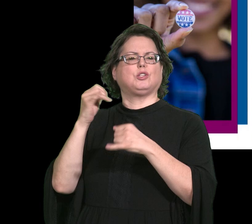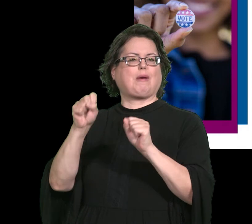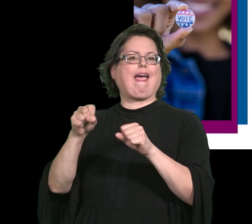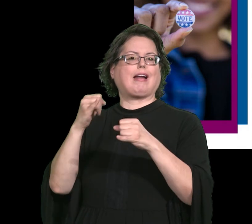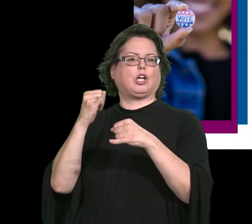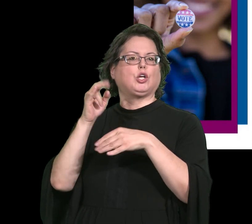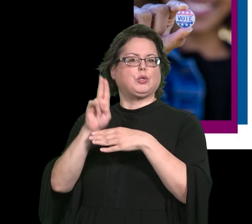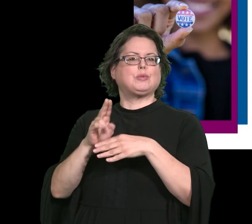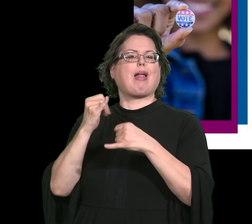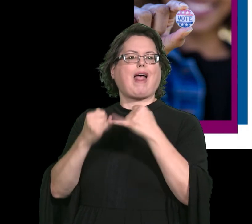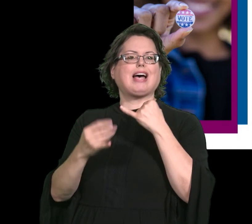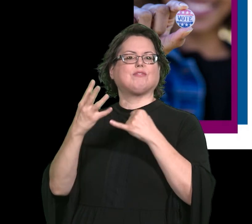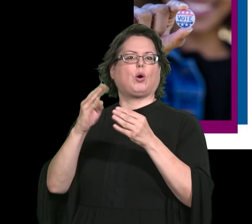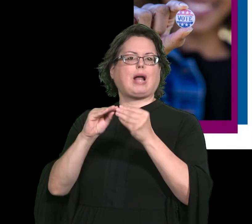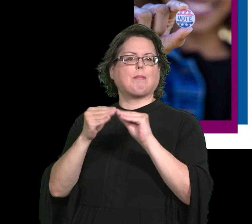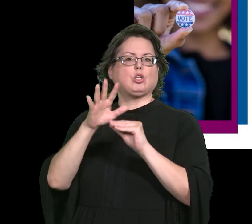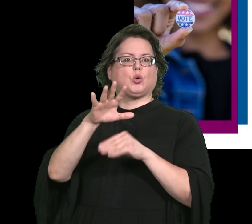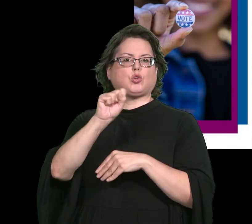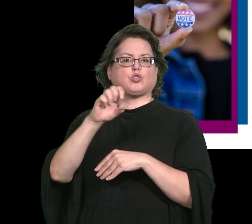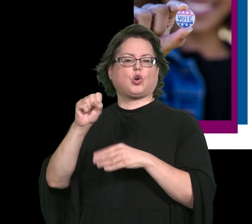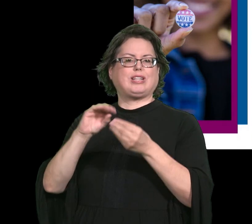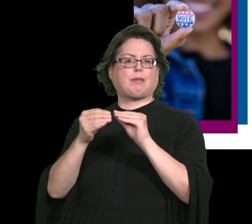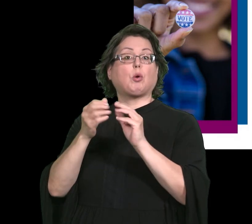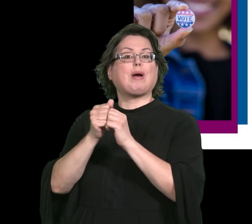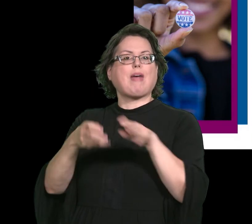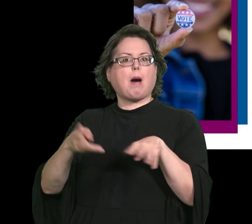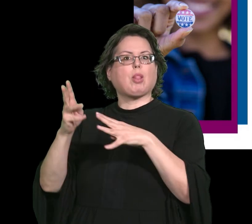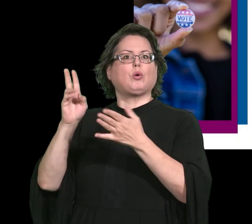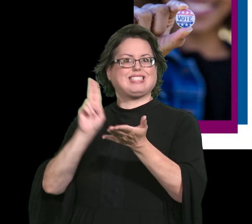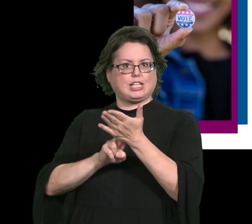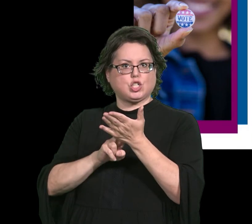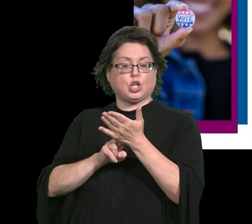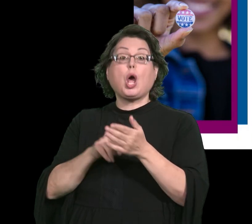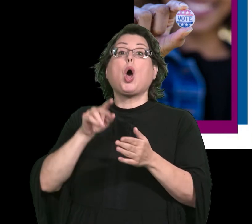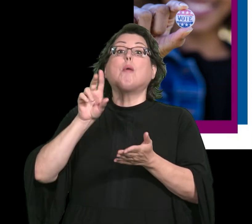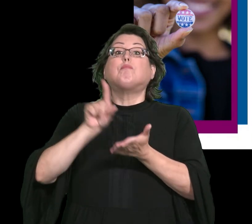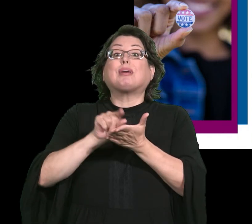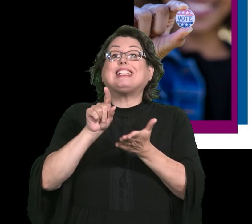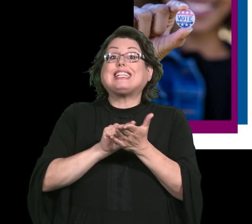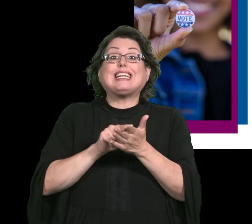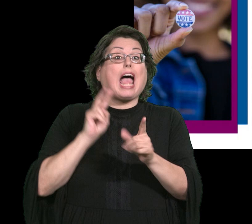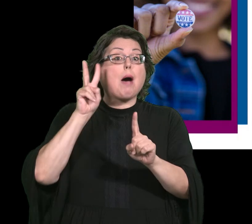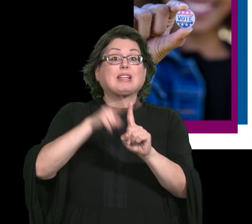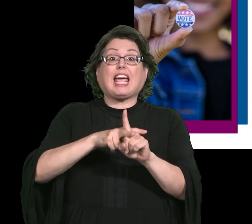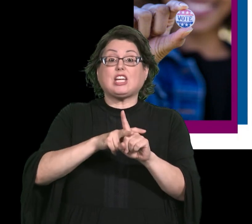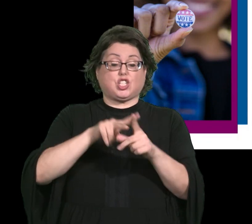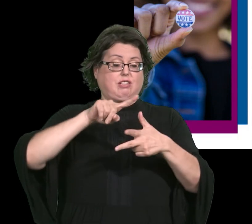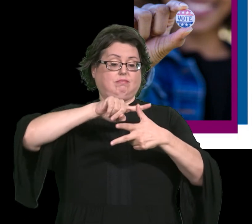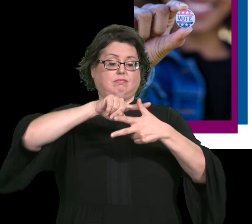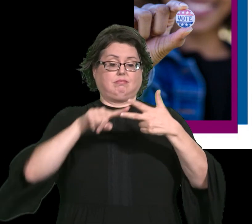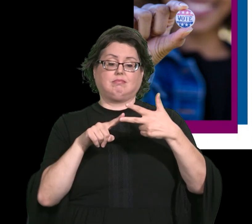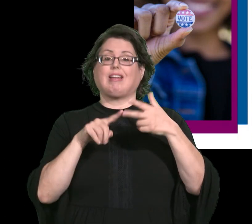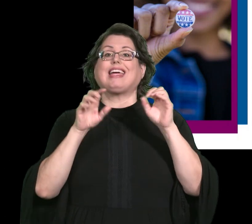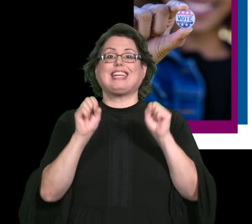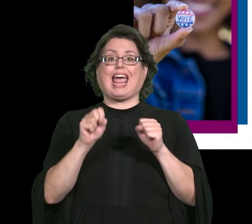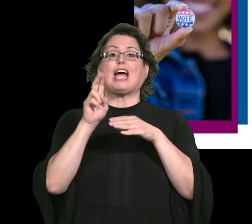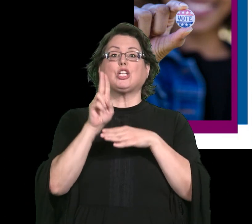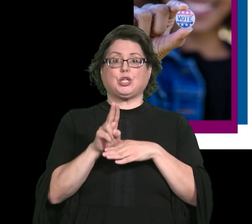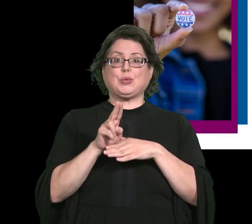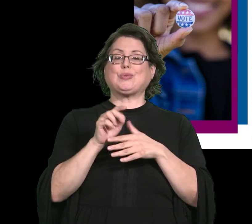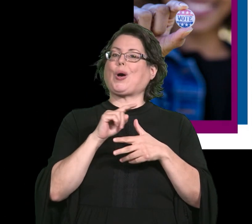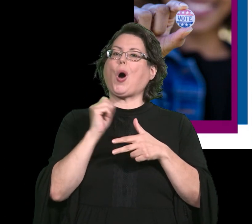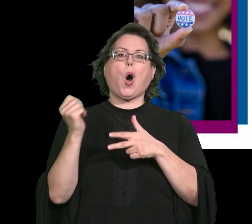uploaded signature. A printed application, you can use any one of these 3 forms of ID. They are